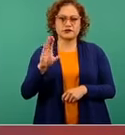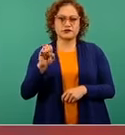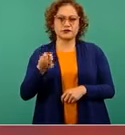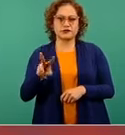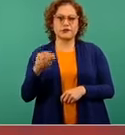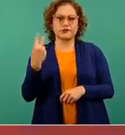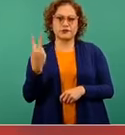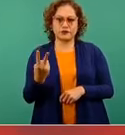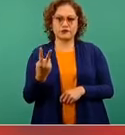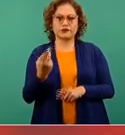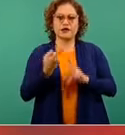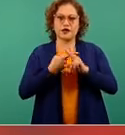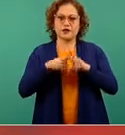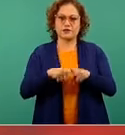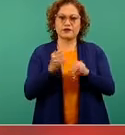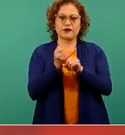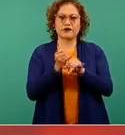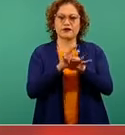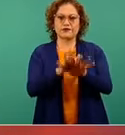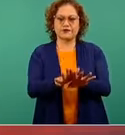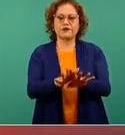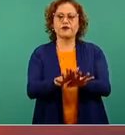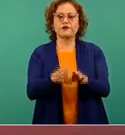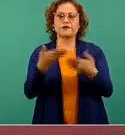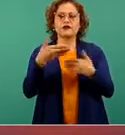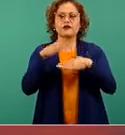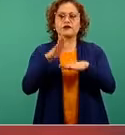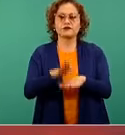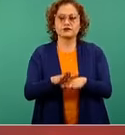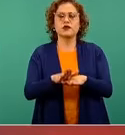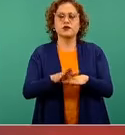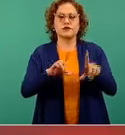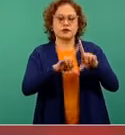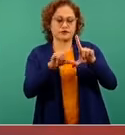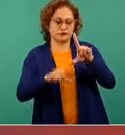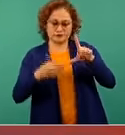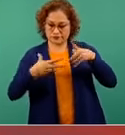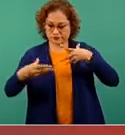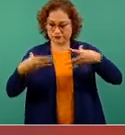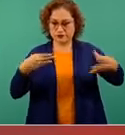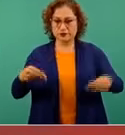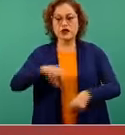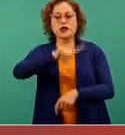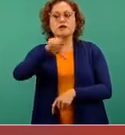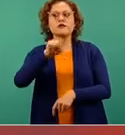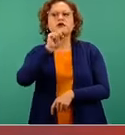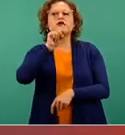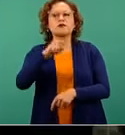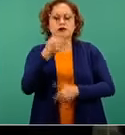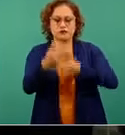technical information, the advance of the vaccination And today is Friday the semifinals, the second